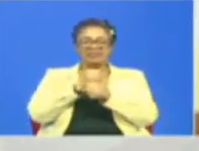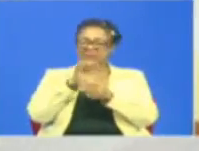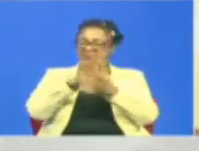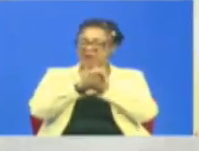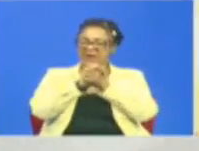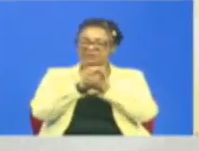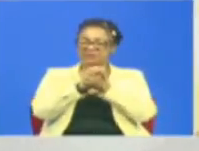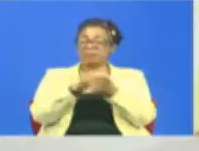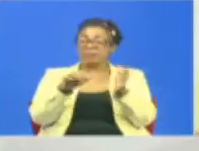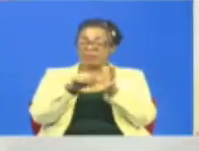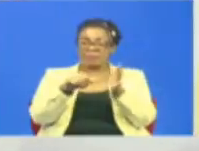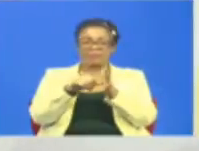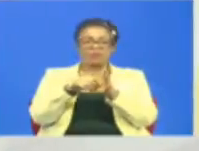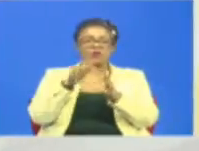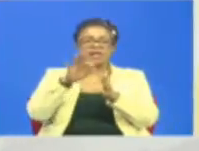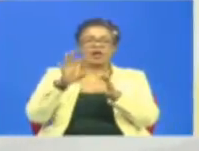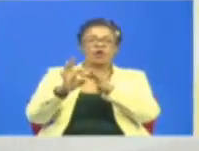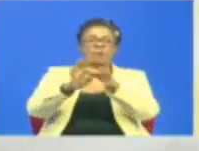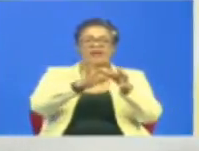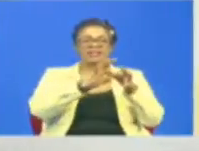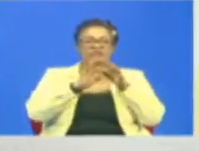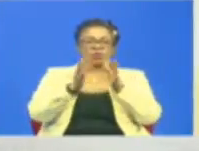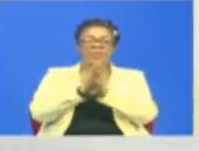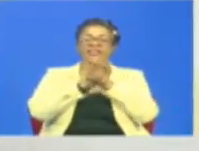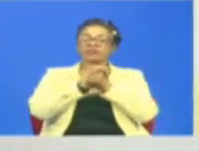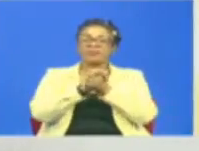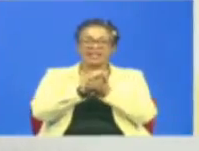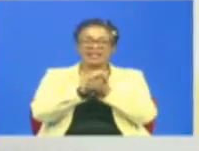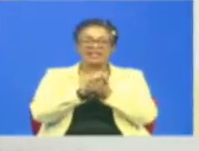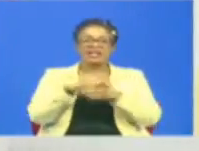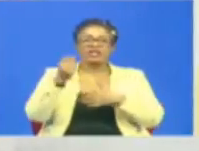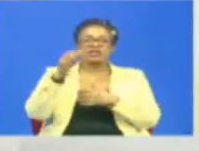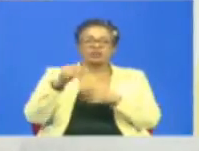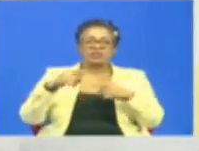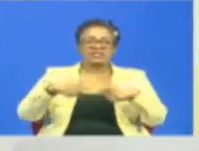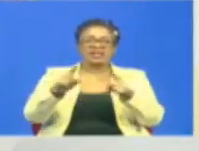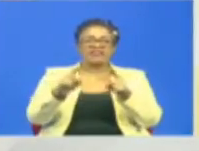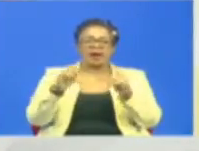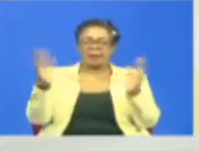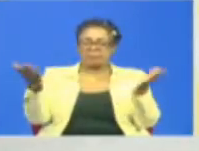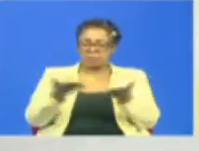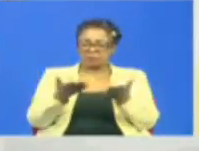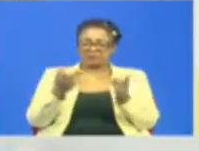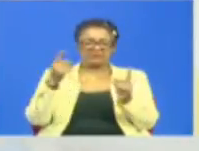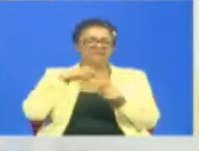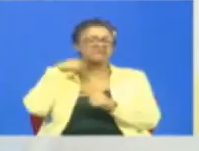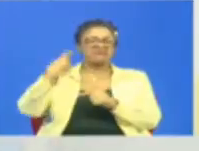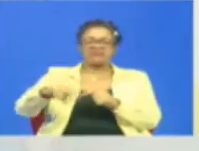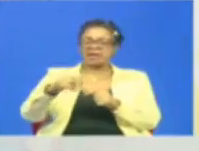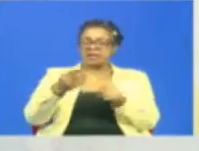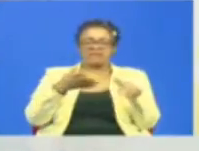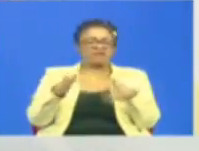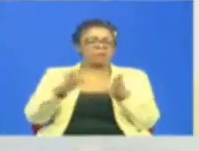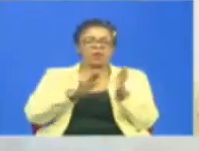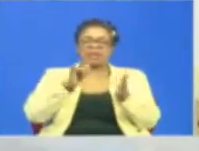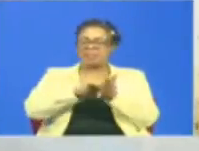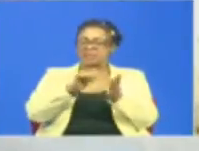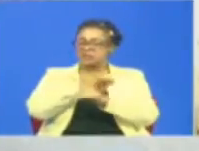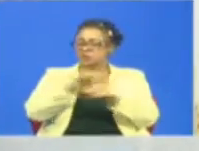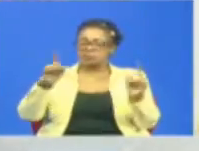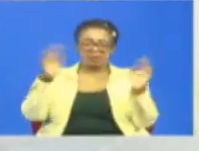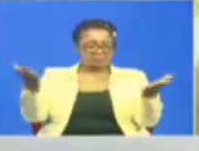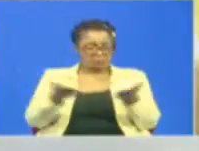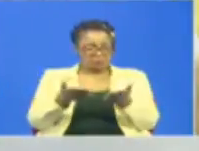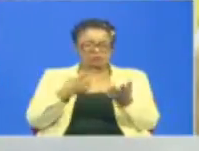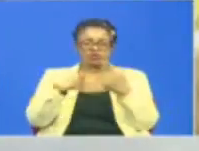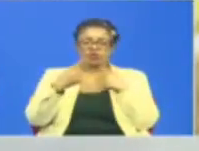and purported cooperation with the Jubilee Party. Yes. So he's now brought a strange formula that has not been brought to the floor of the House. Yes. Talking about